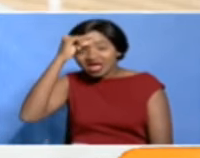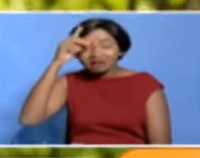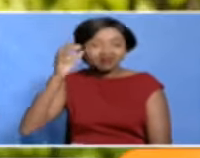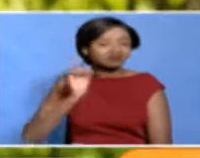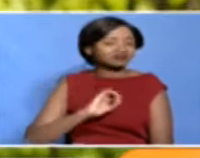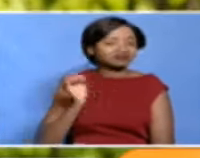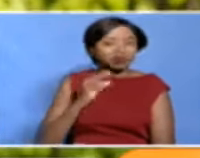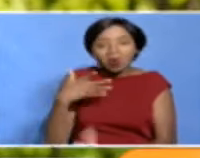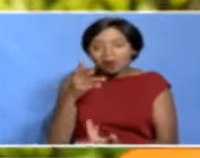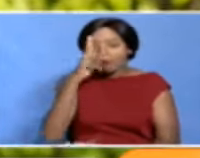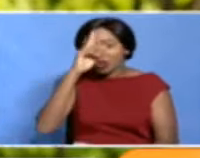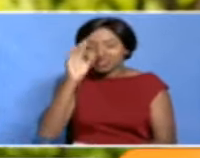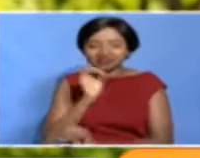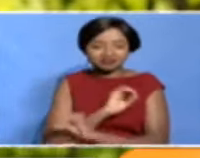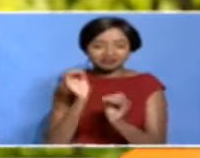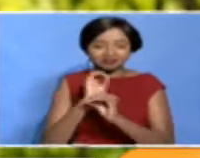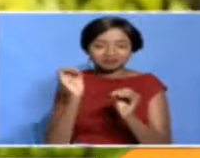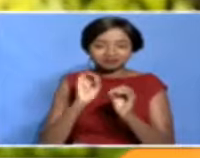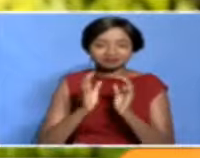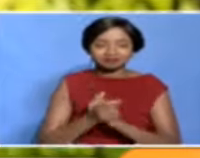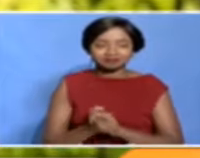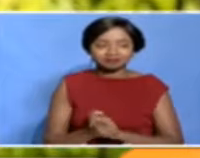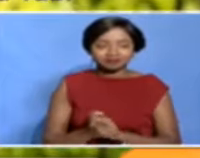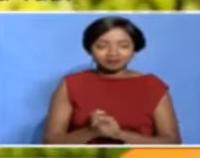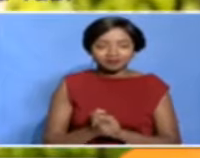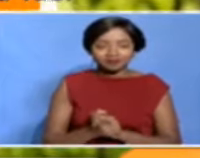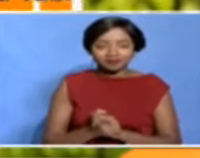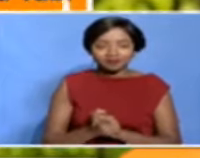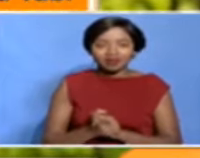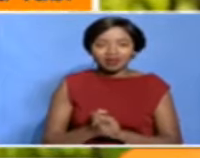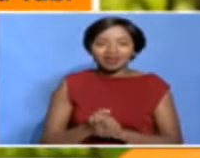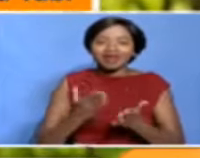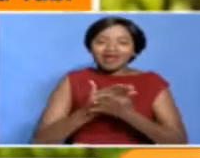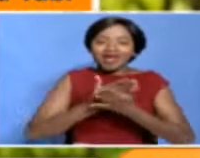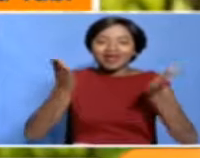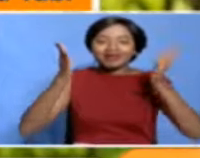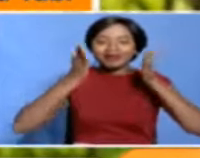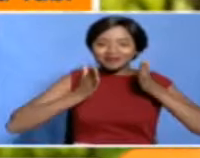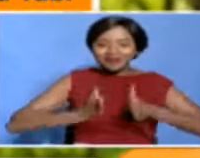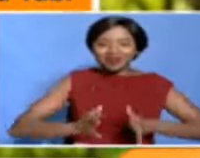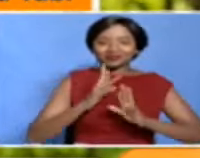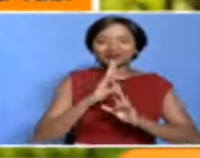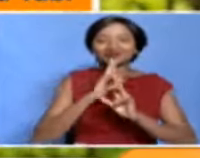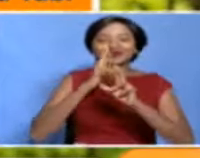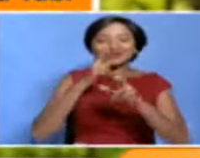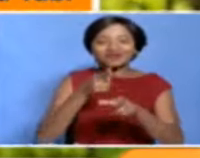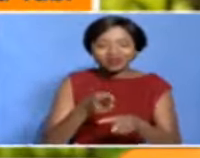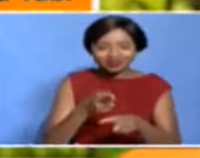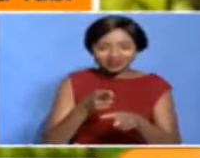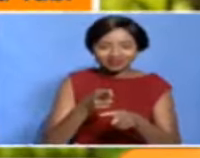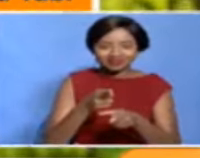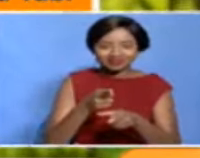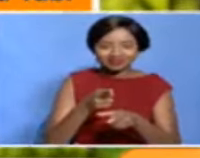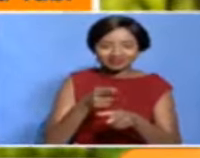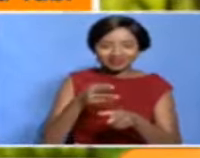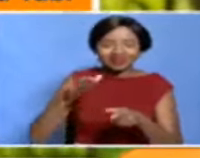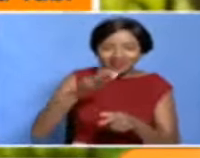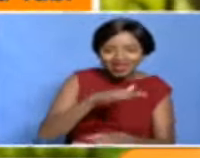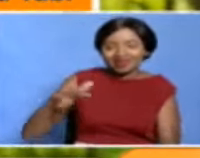unit. In this part of the world, if anybody reports even normal banditry around in these